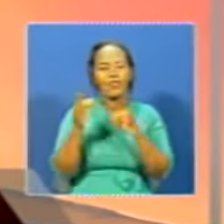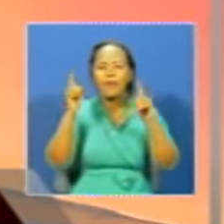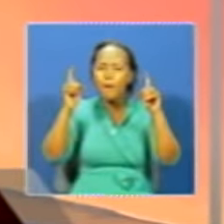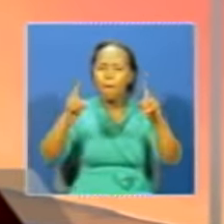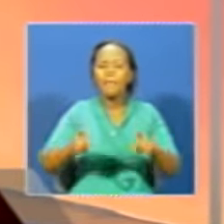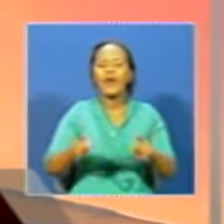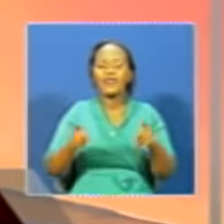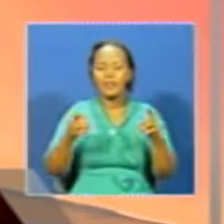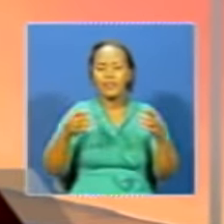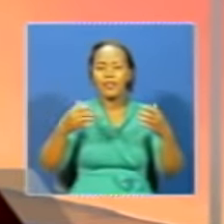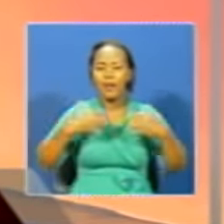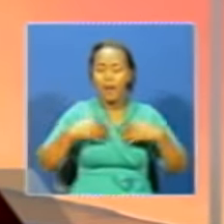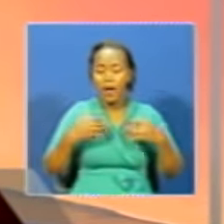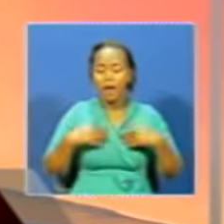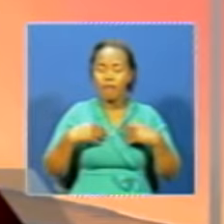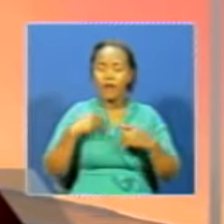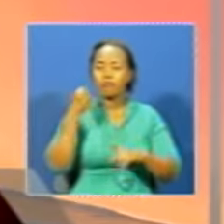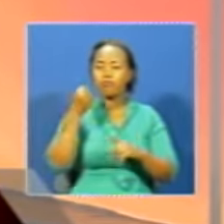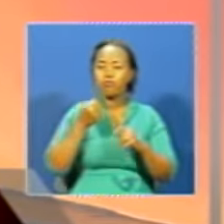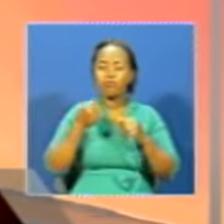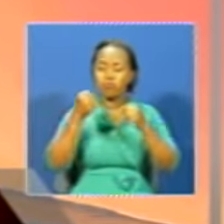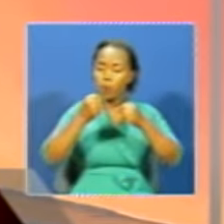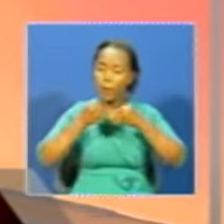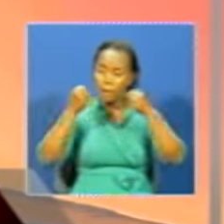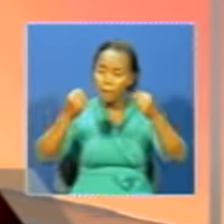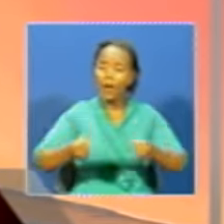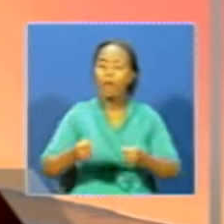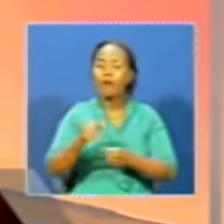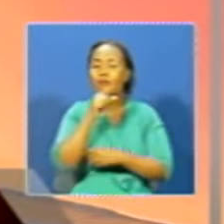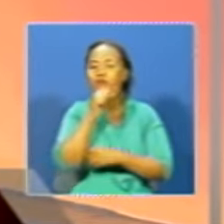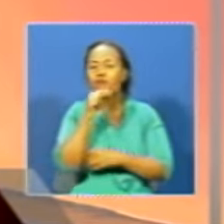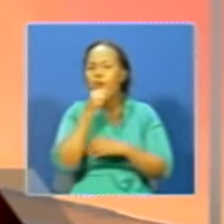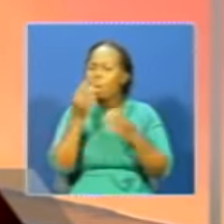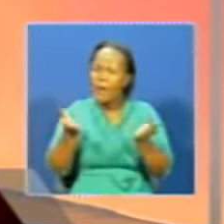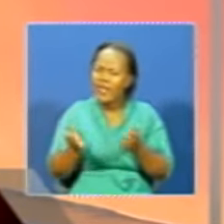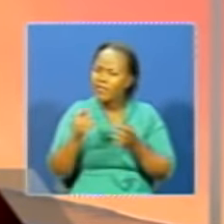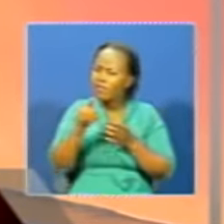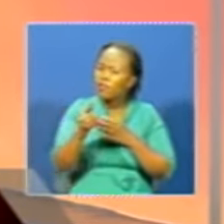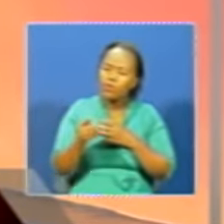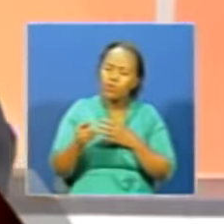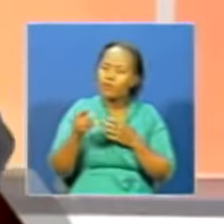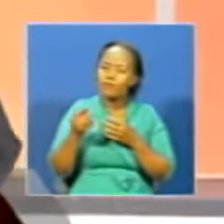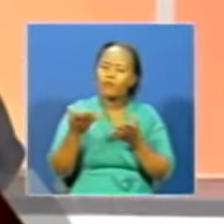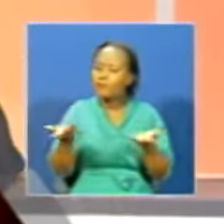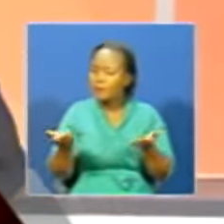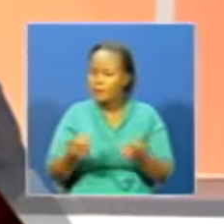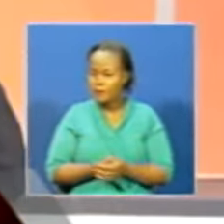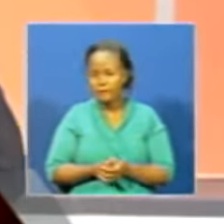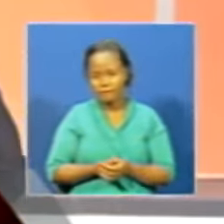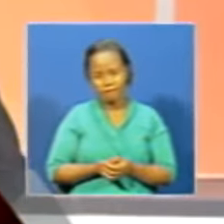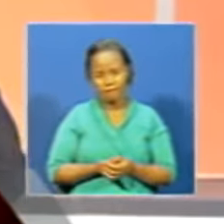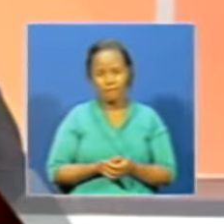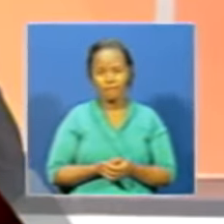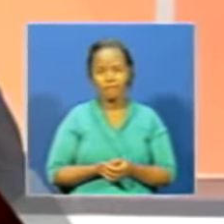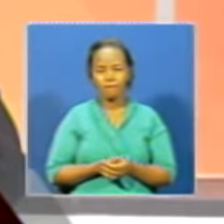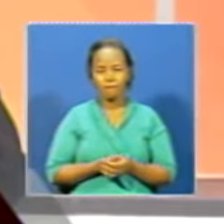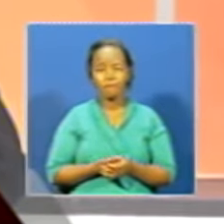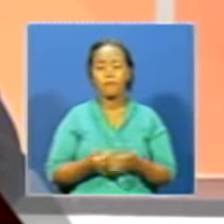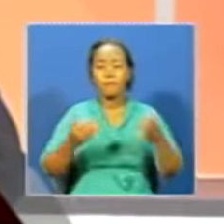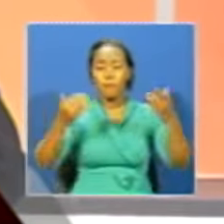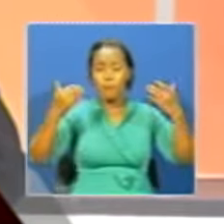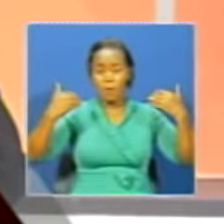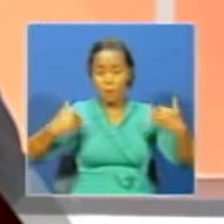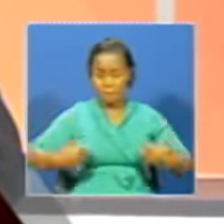radical muscle. And that's what I want you to speak to before we take a break. My friend. Yeah. I was Minister